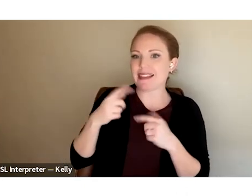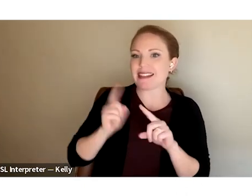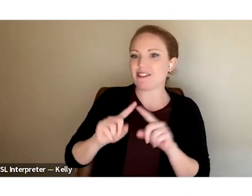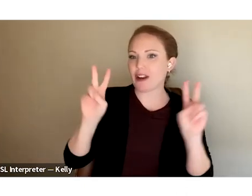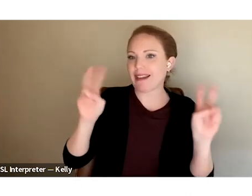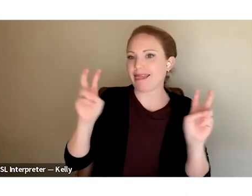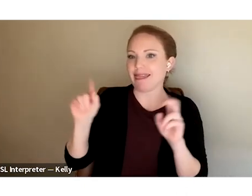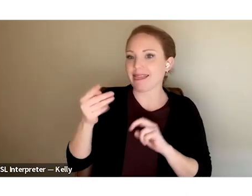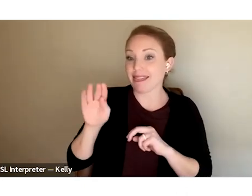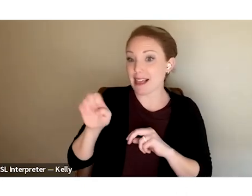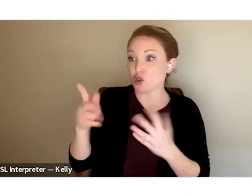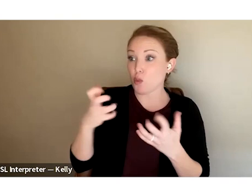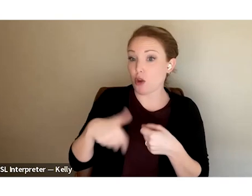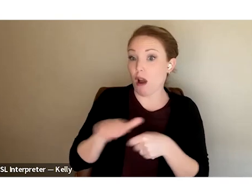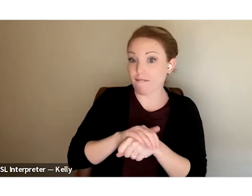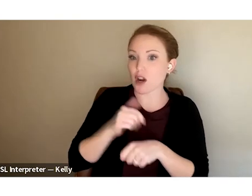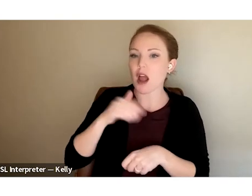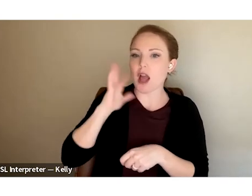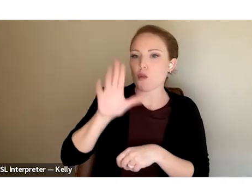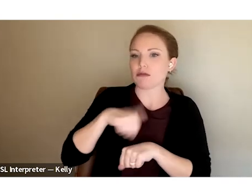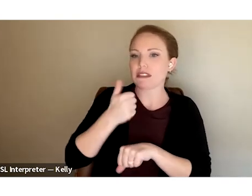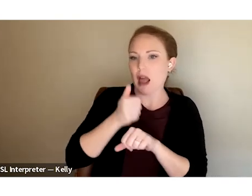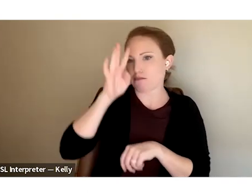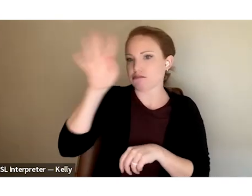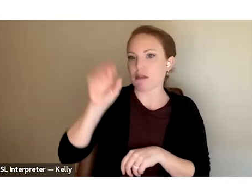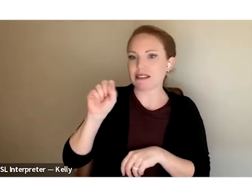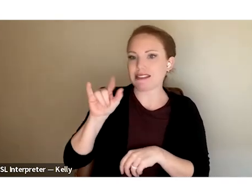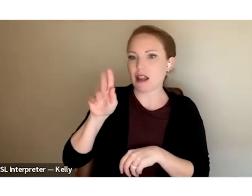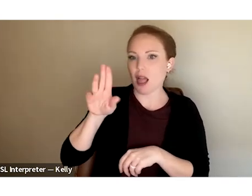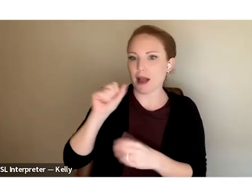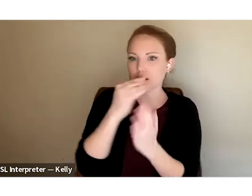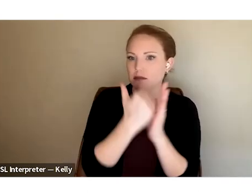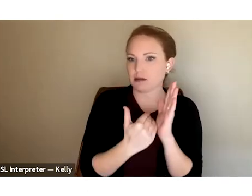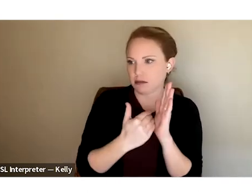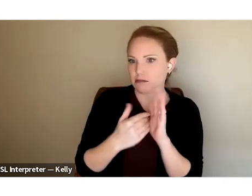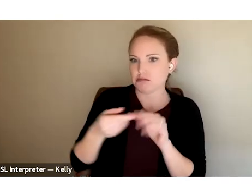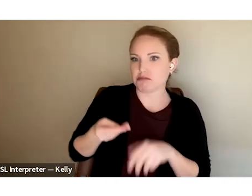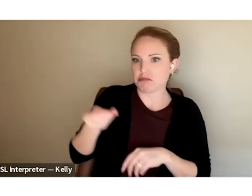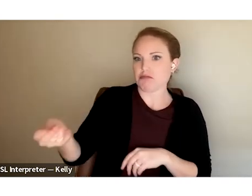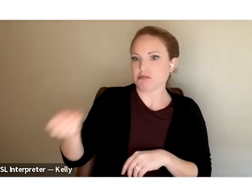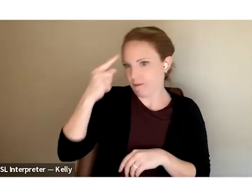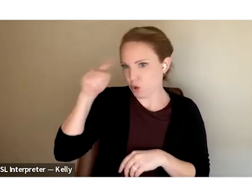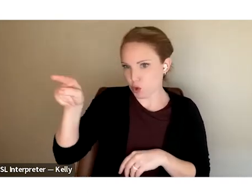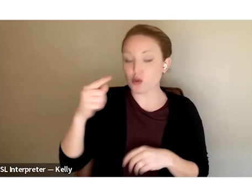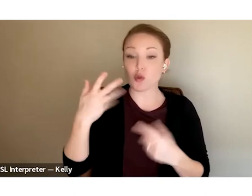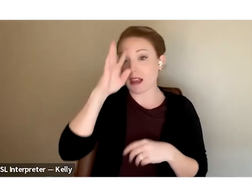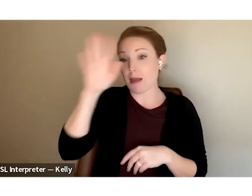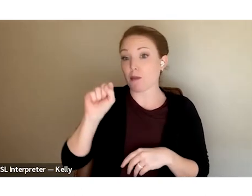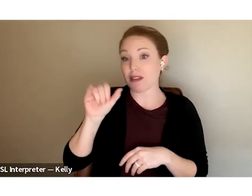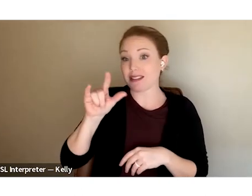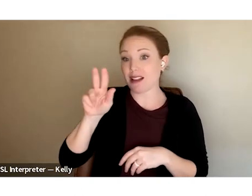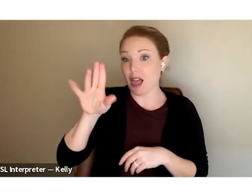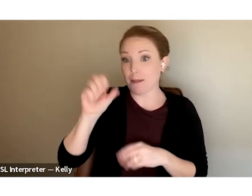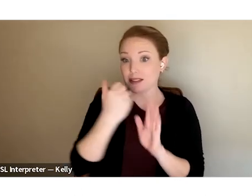this season, and I'll create a syllabus for you. And I did. We had a syllabus, I think, for that season